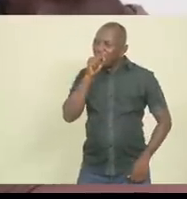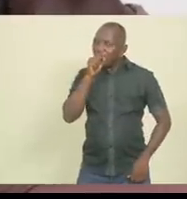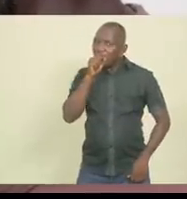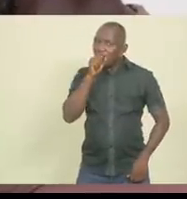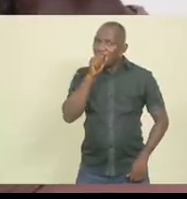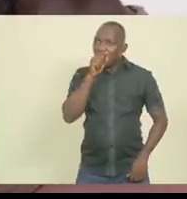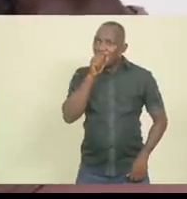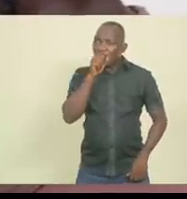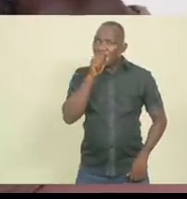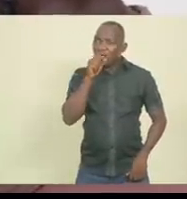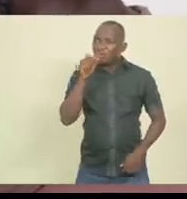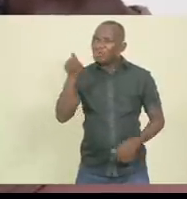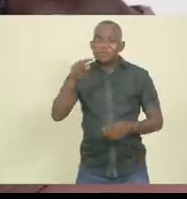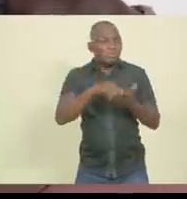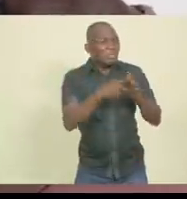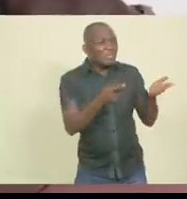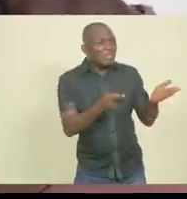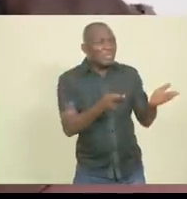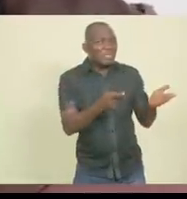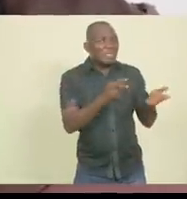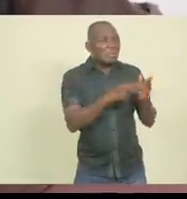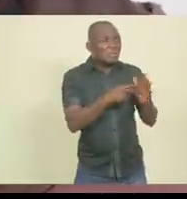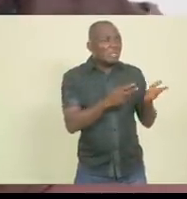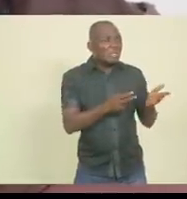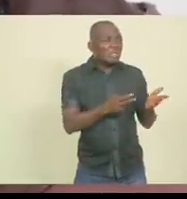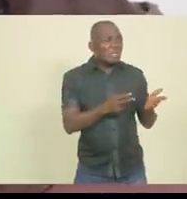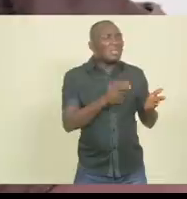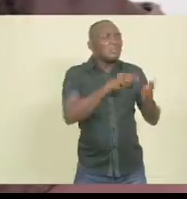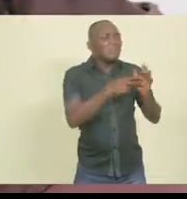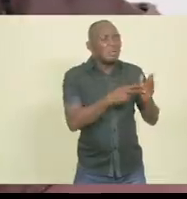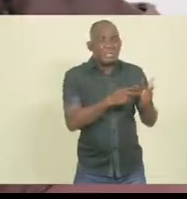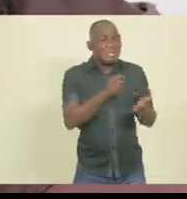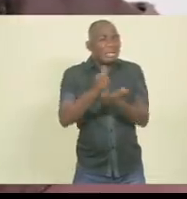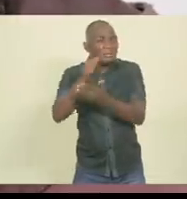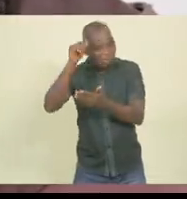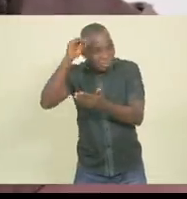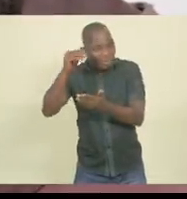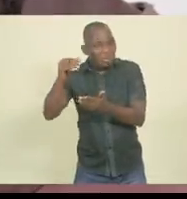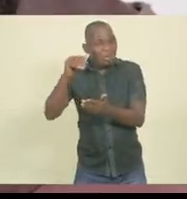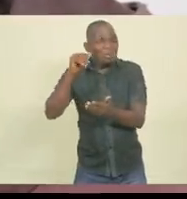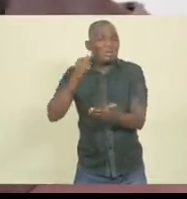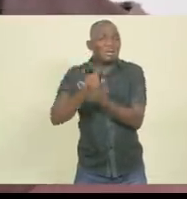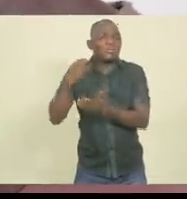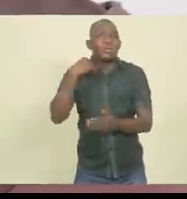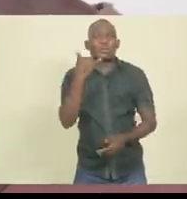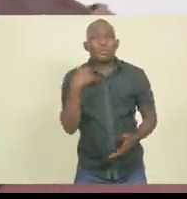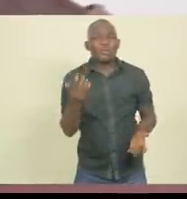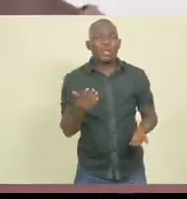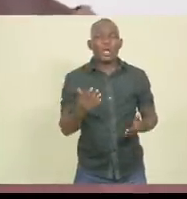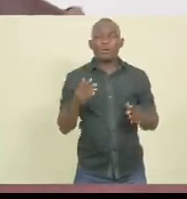What do you mean by that? A male cleaner and errand boy isn't smart enough to help a brilliant activist do anything?